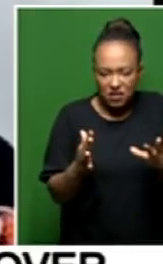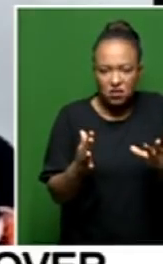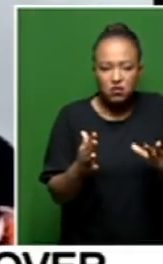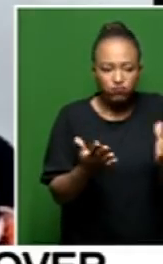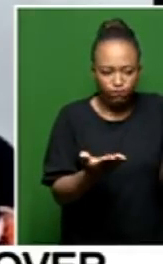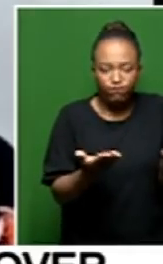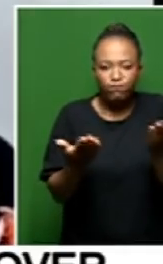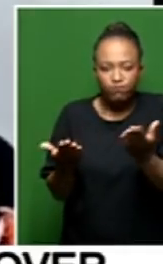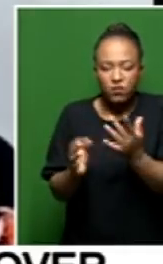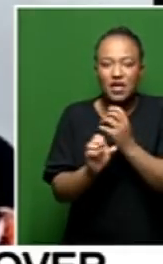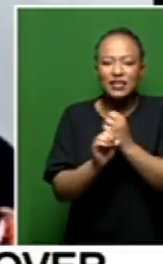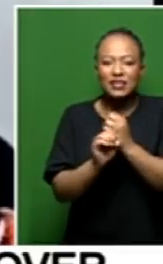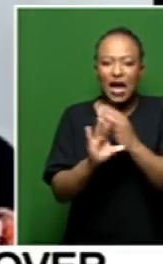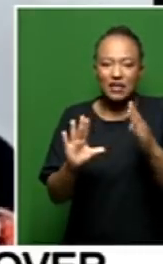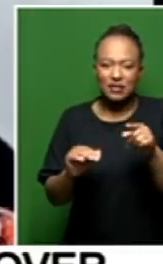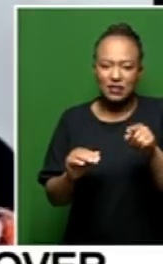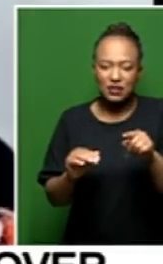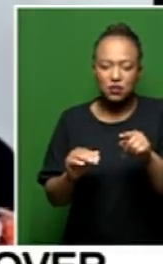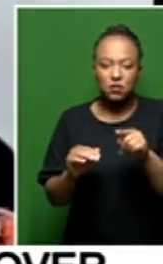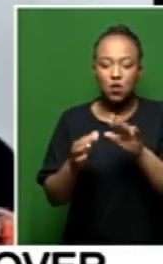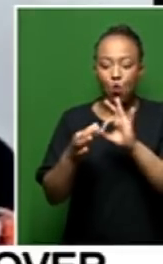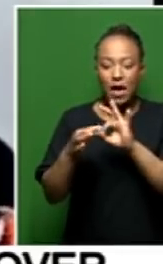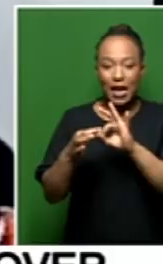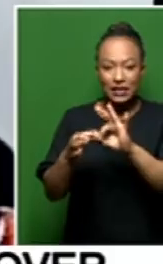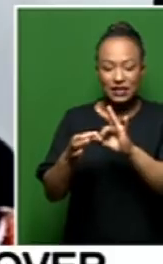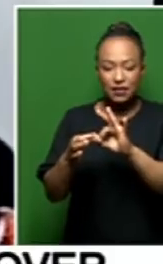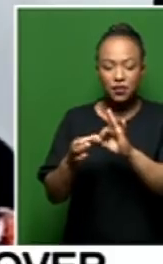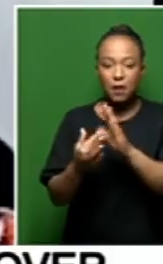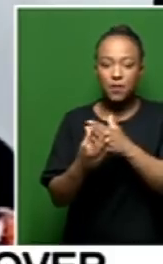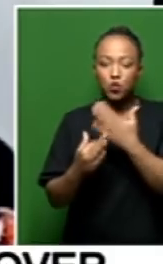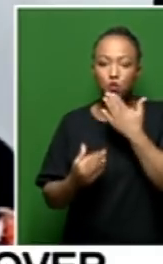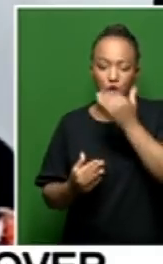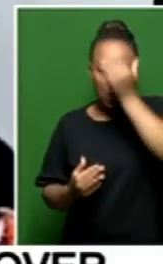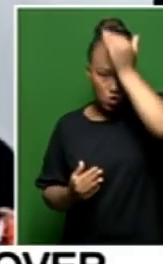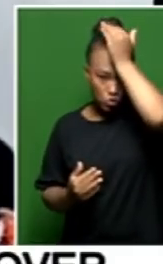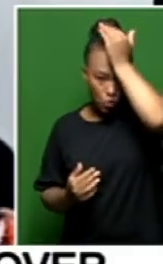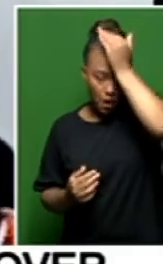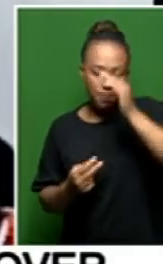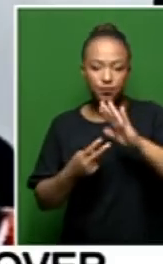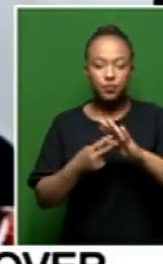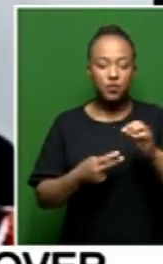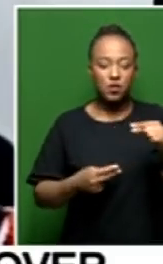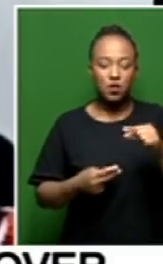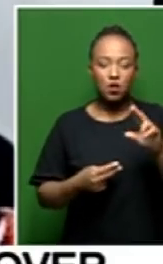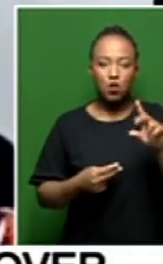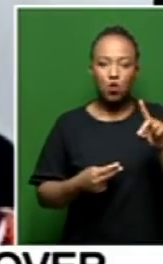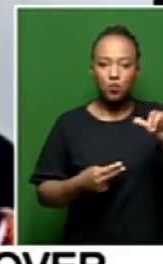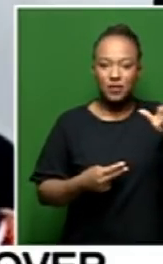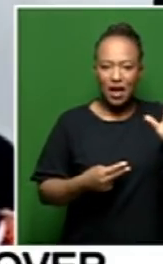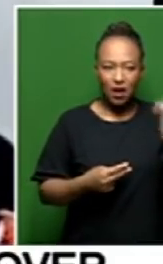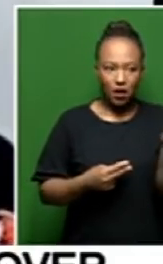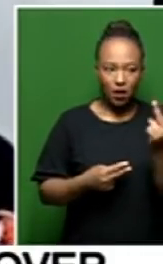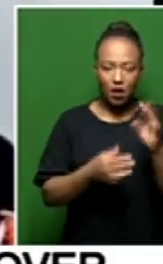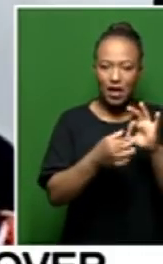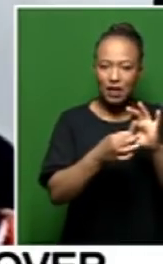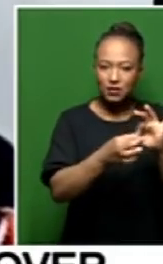from the starting of the relationship between President Zuma and the Guptas and their relationship